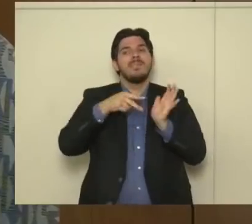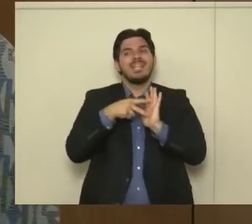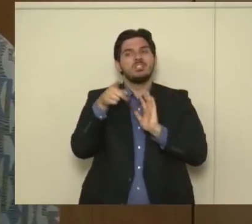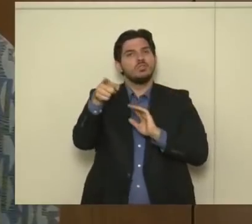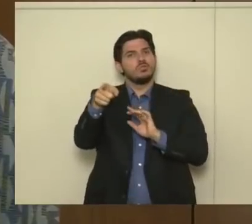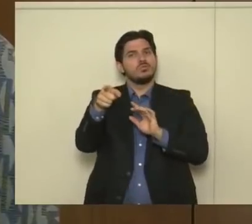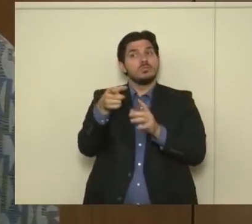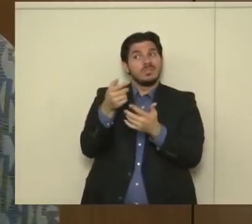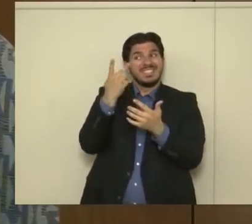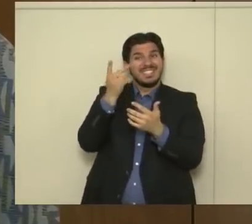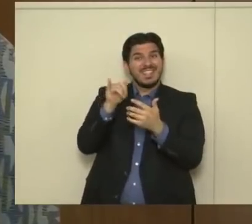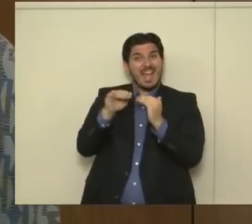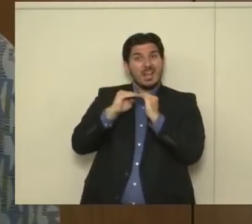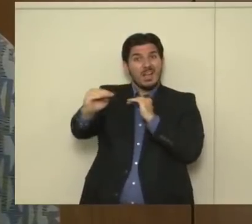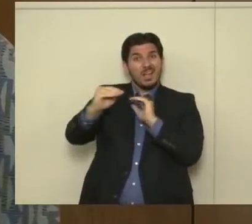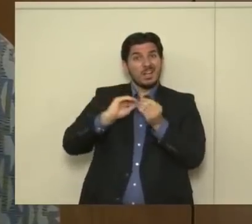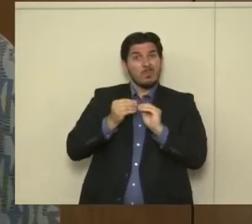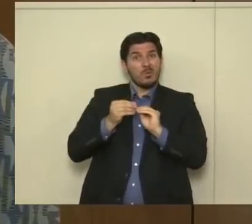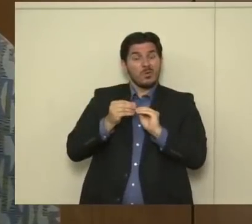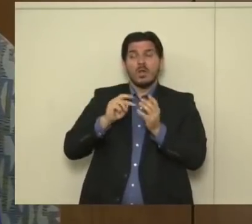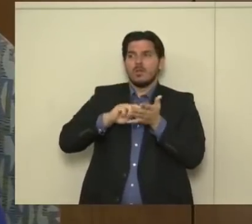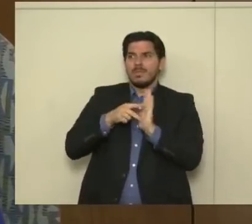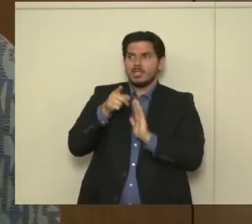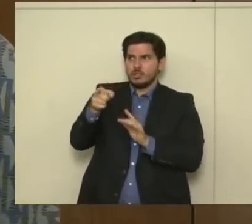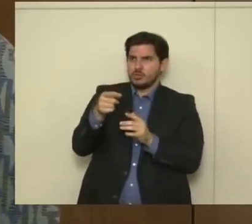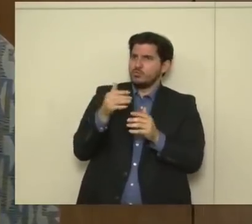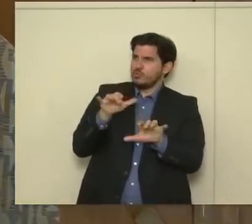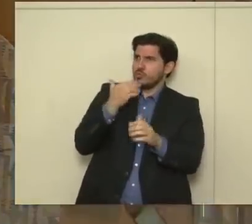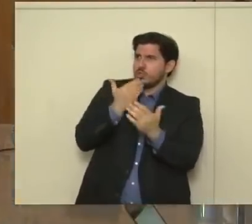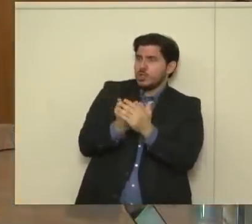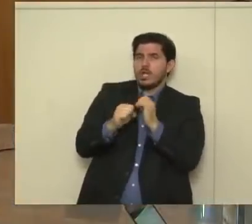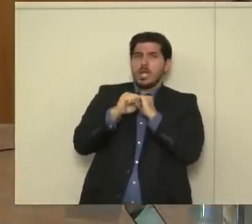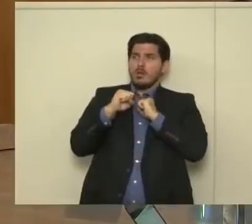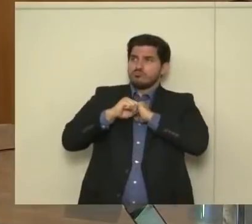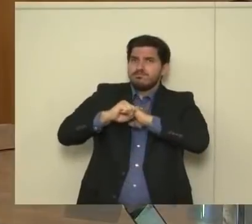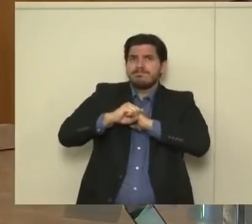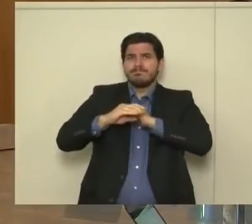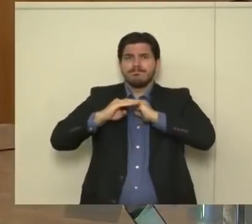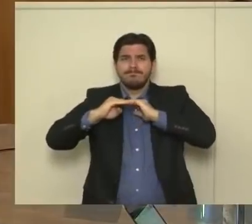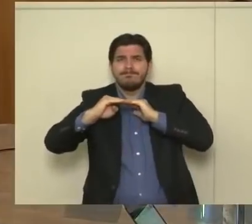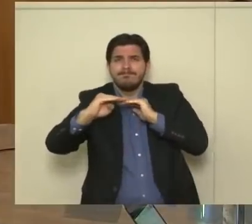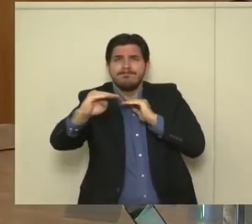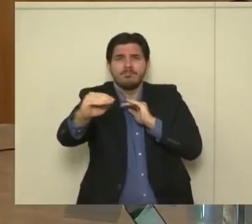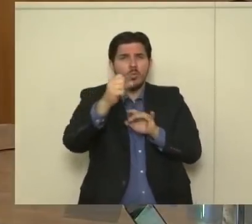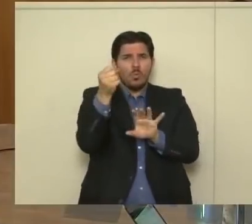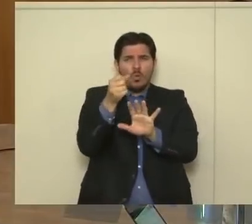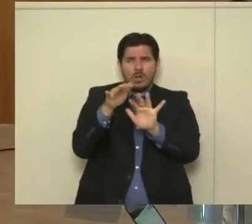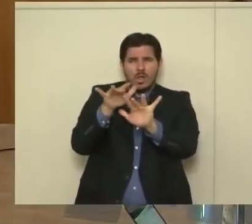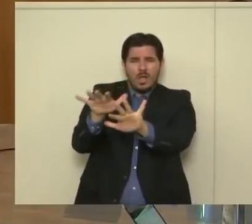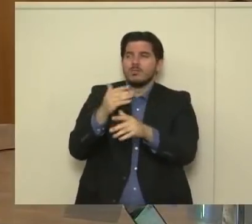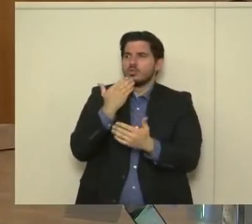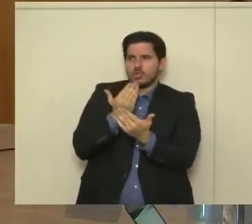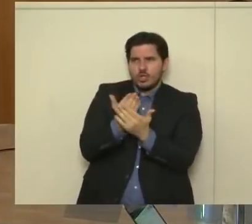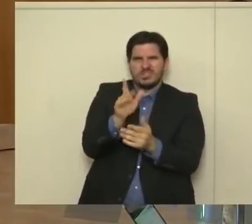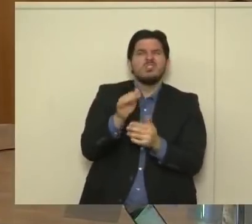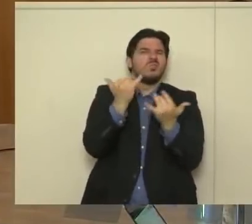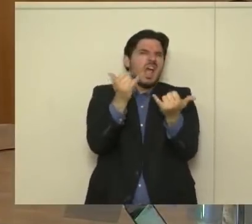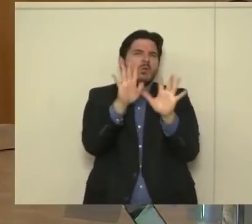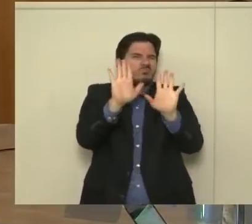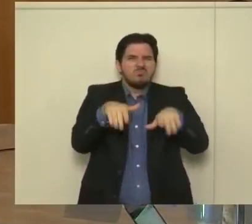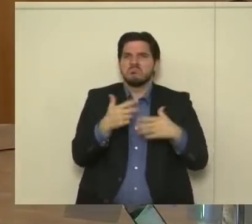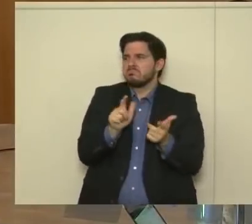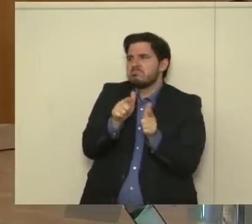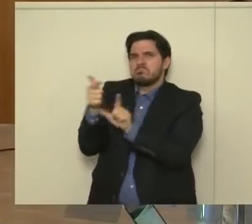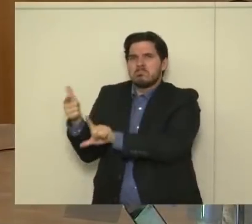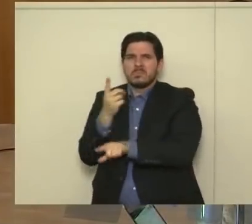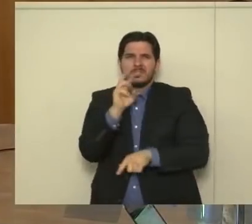readiness and building your readiness moving forward. Go ahead, Dr. Grace. So thanks, Governor, for asking me to look into this in depth